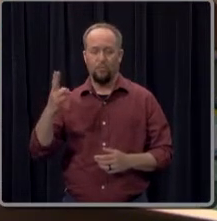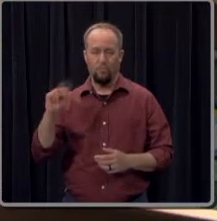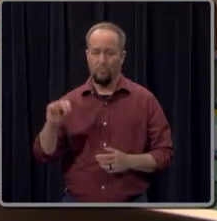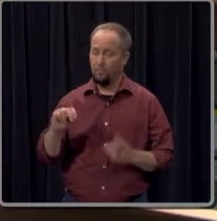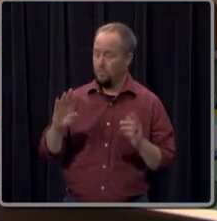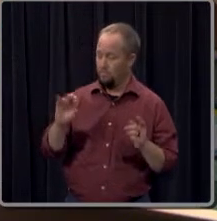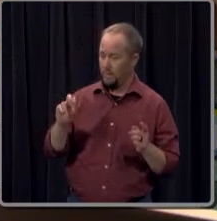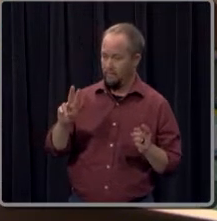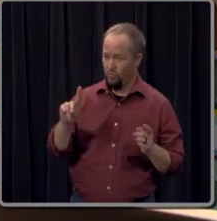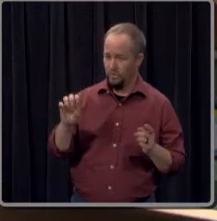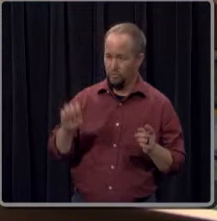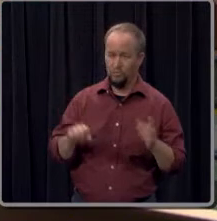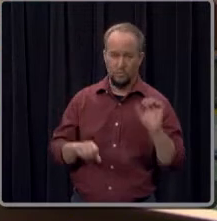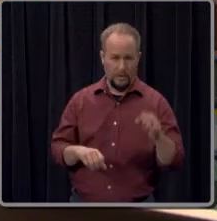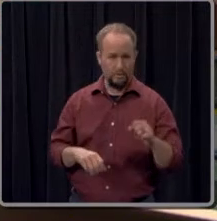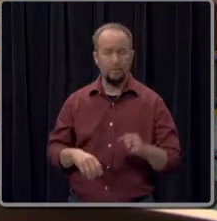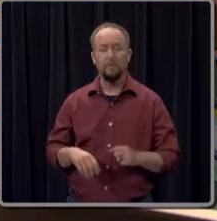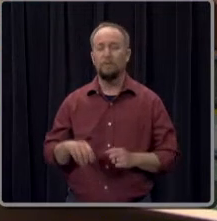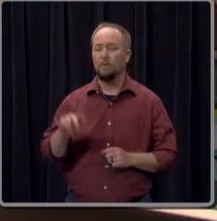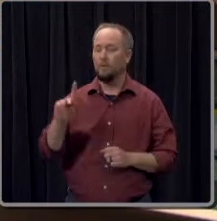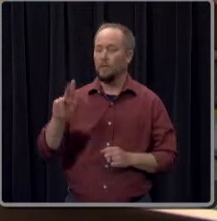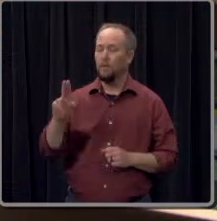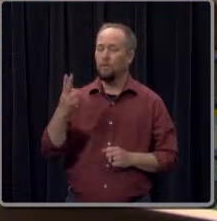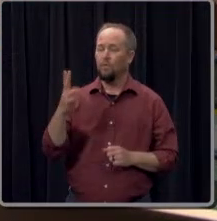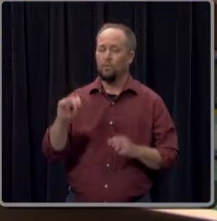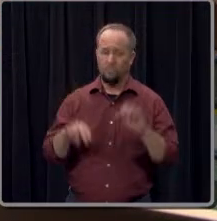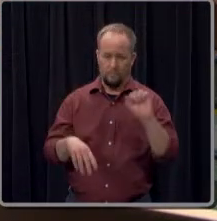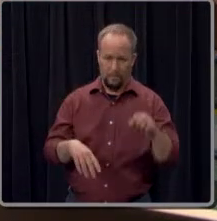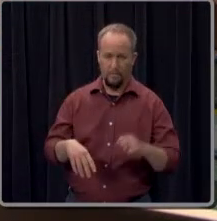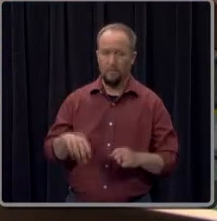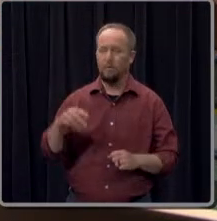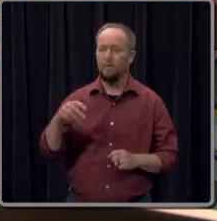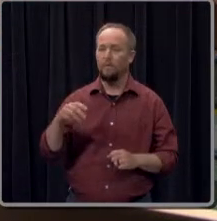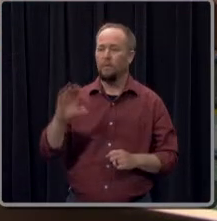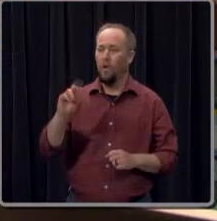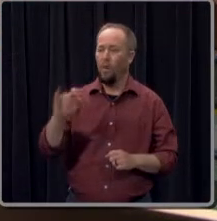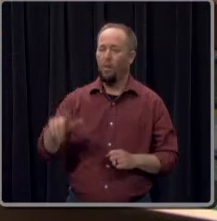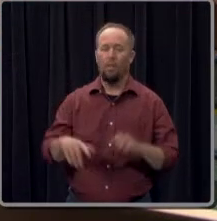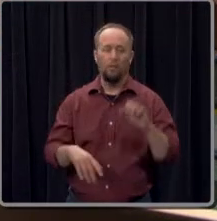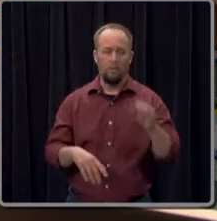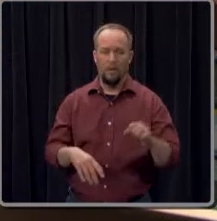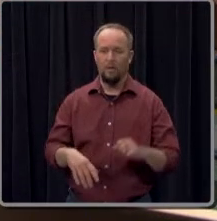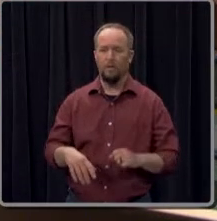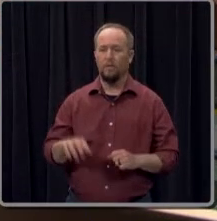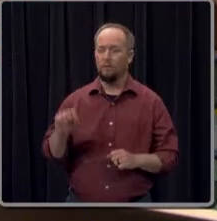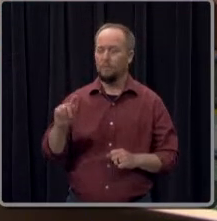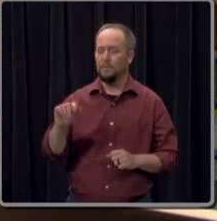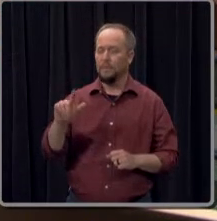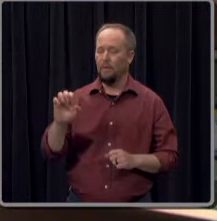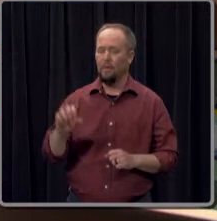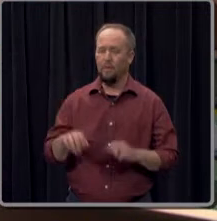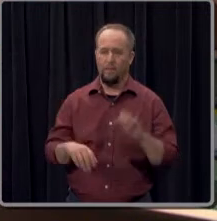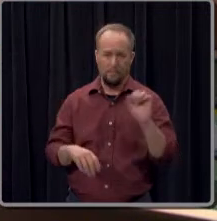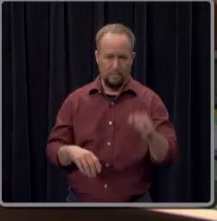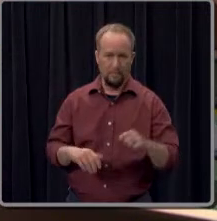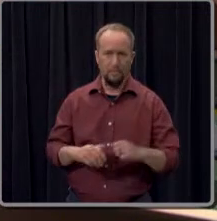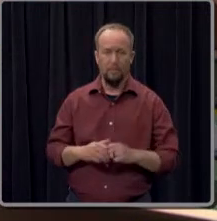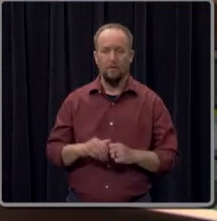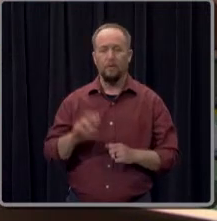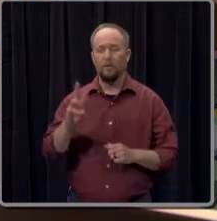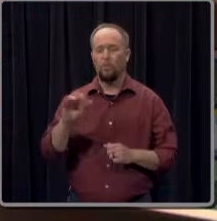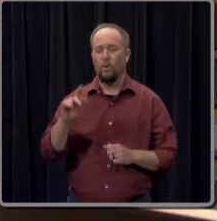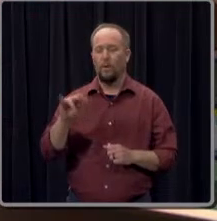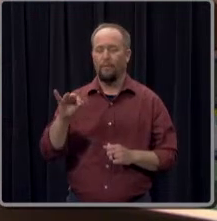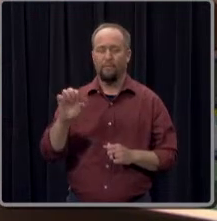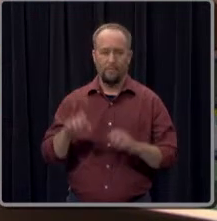Mr. Beveridge? Yes. Mr. Kuhn? Yes. Mr. Connell? Yes. Mrs. Steele? Yes. Mr.